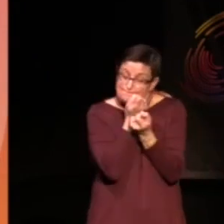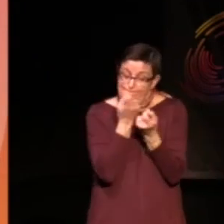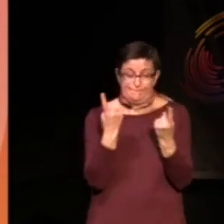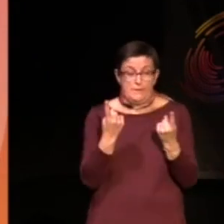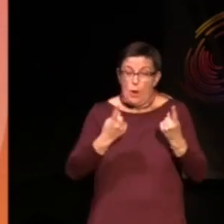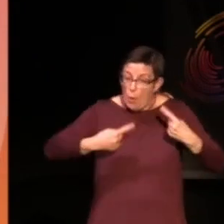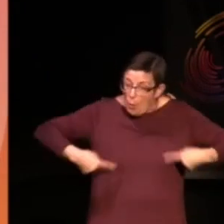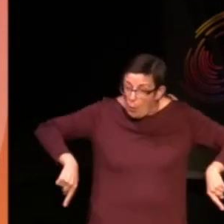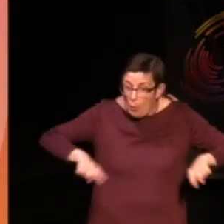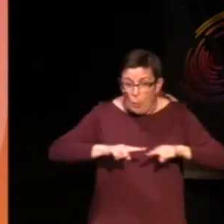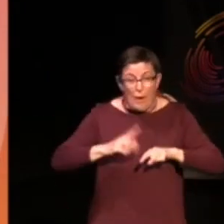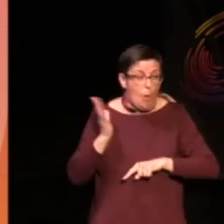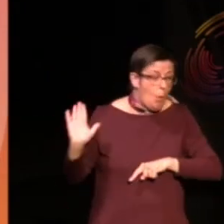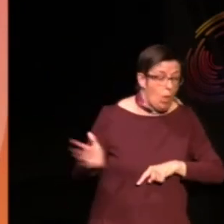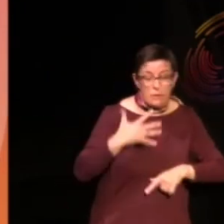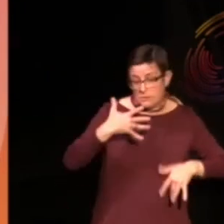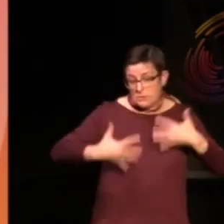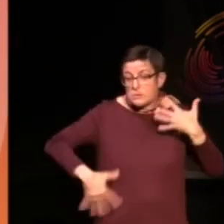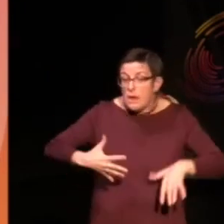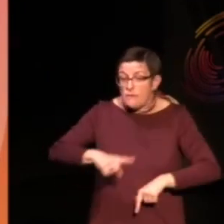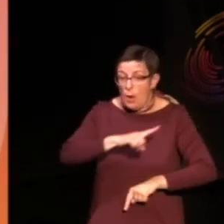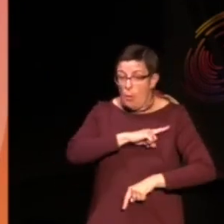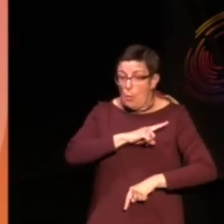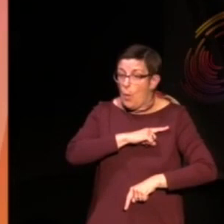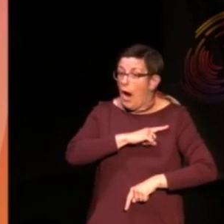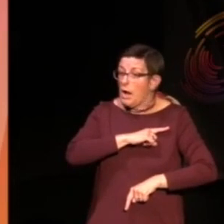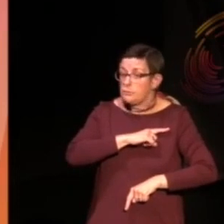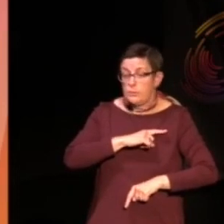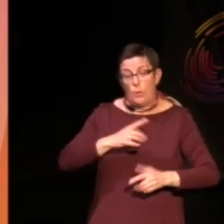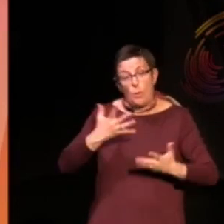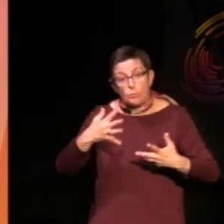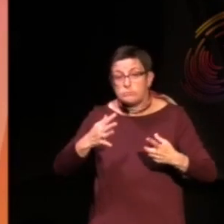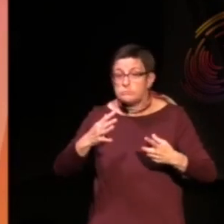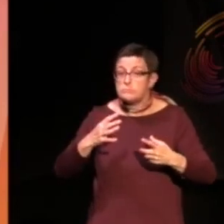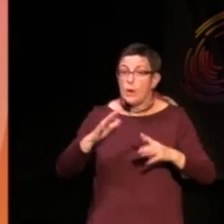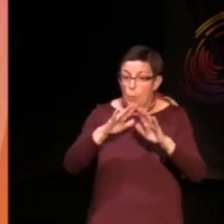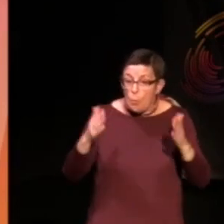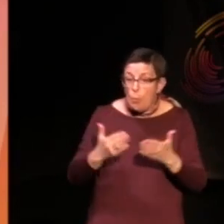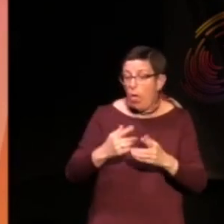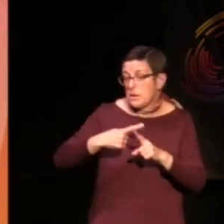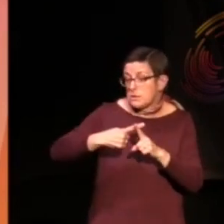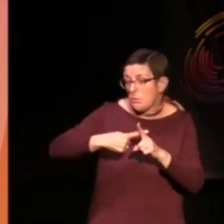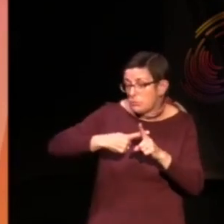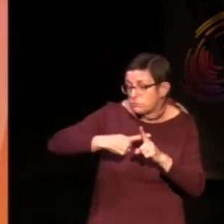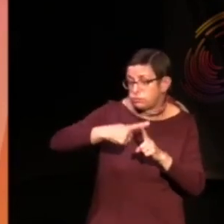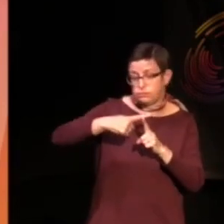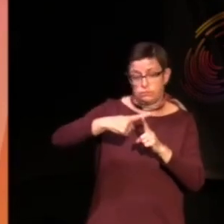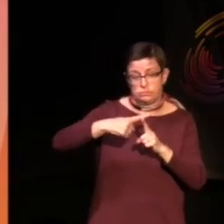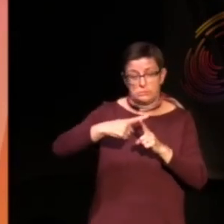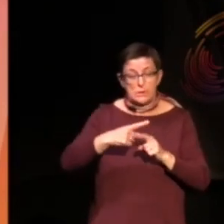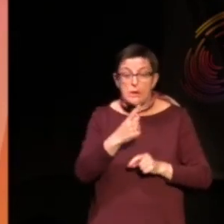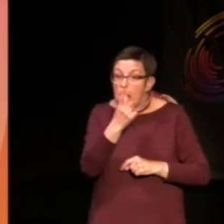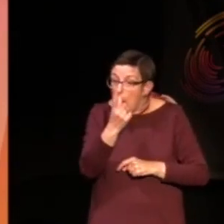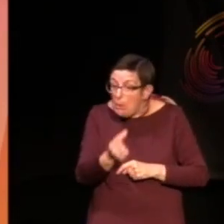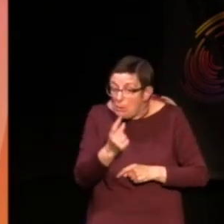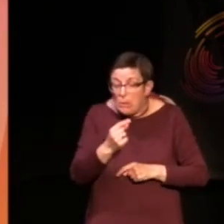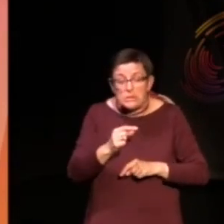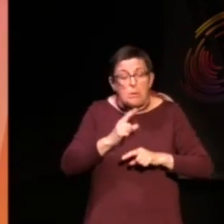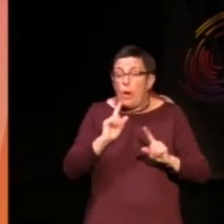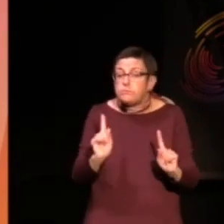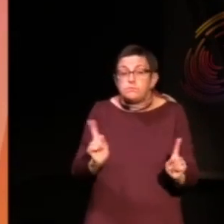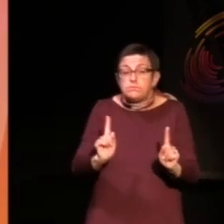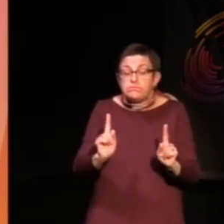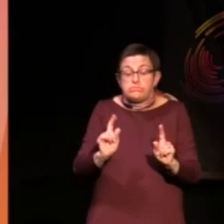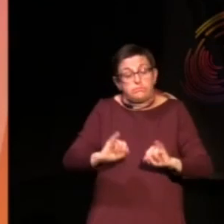the impact of global warming. So whether it's environmental emergency, the possibility of another deadly pandemic, or